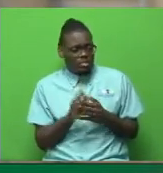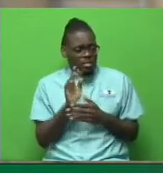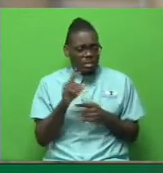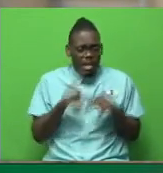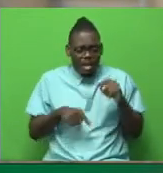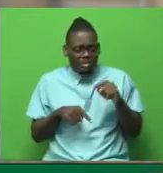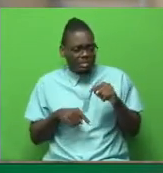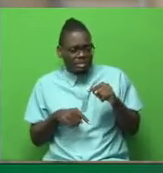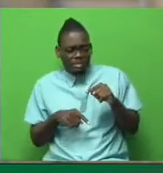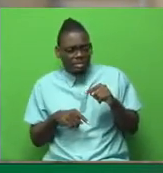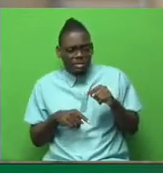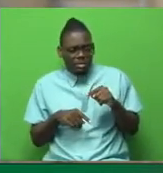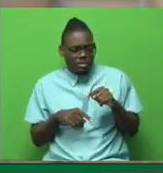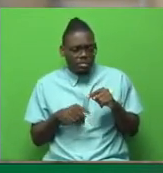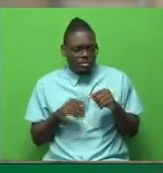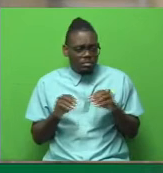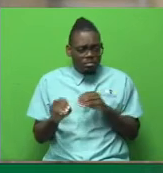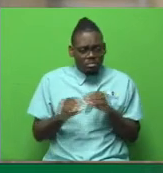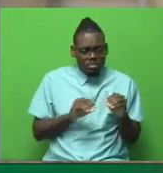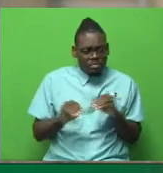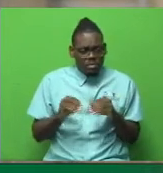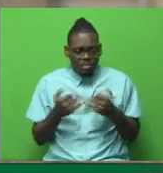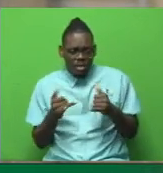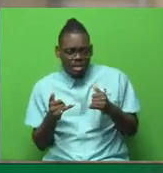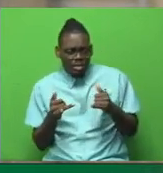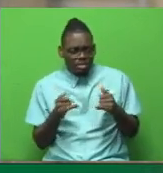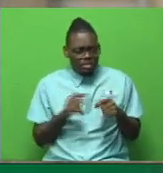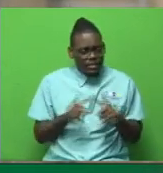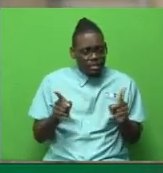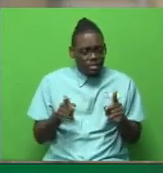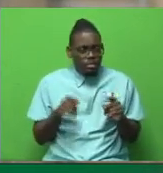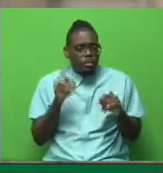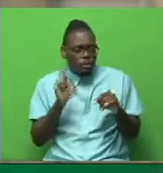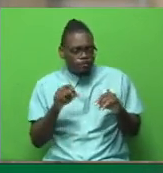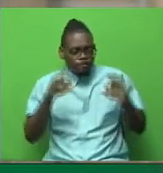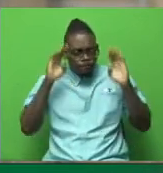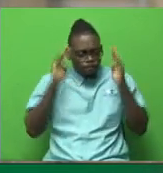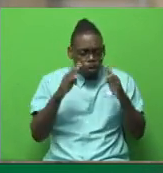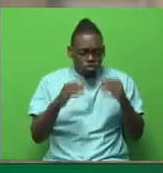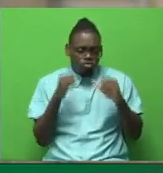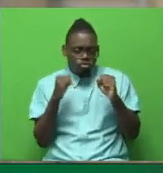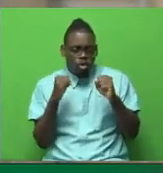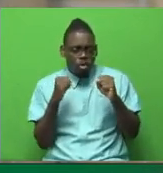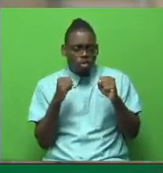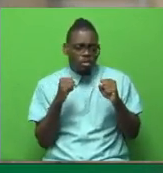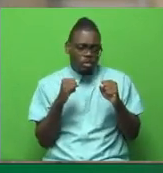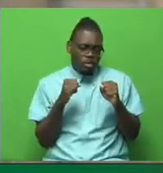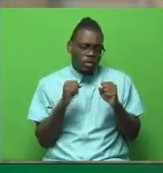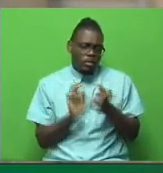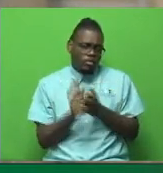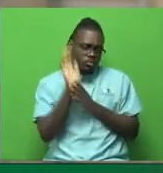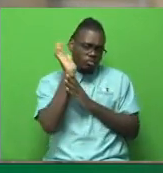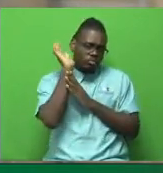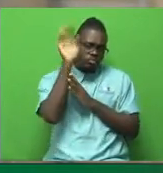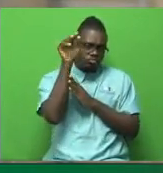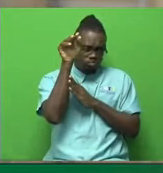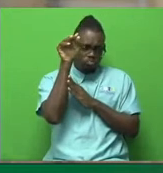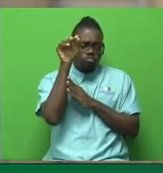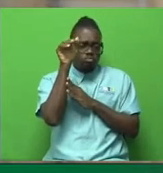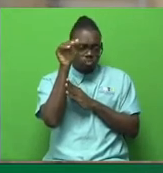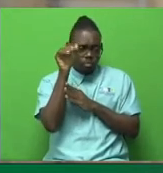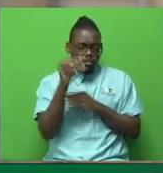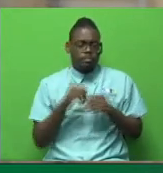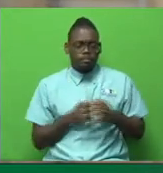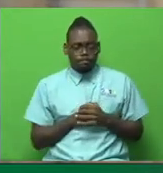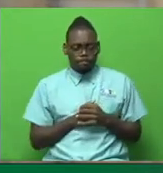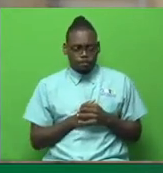over its CARICOM neighbors is one it's green it's green clean and Serene won but the other islands are the